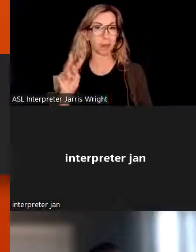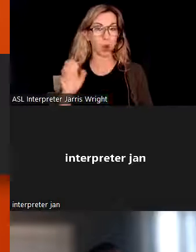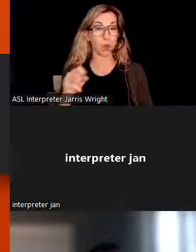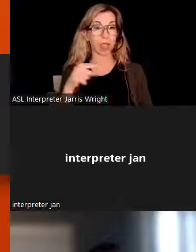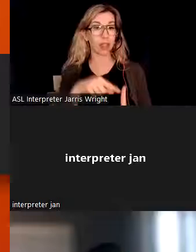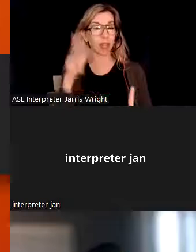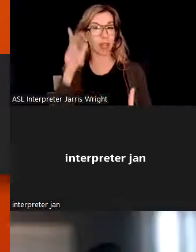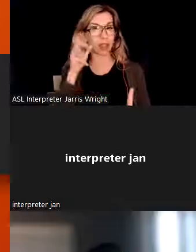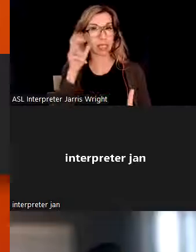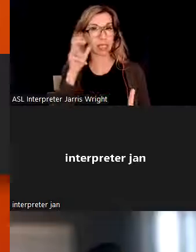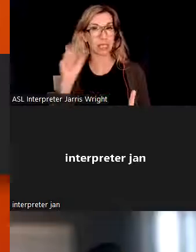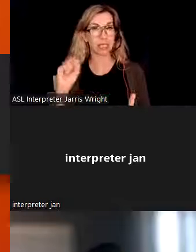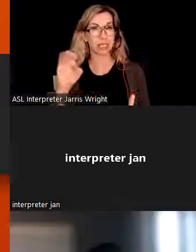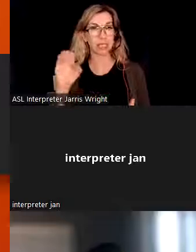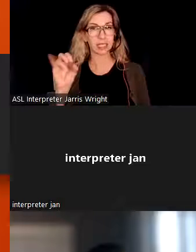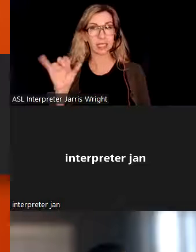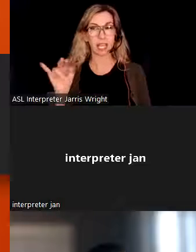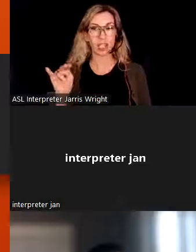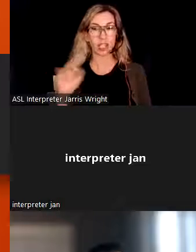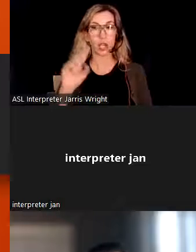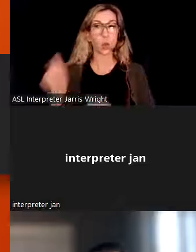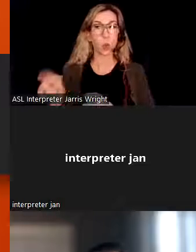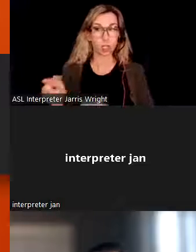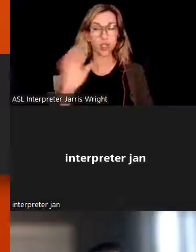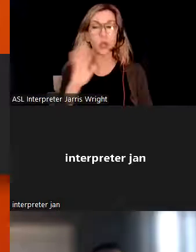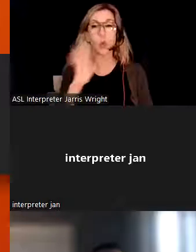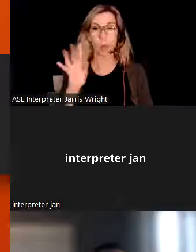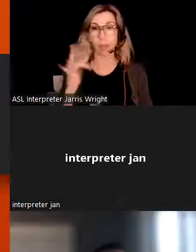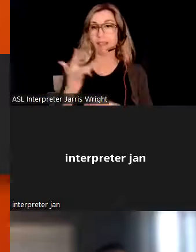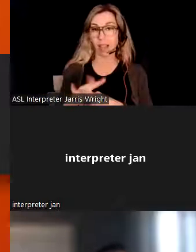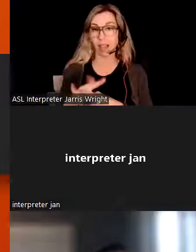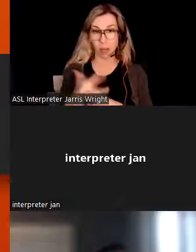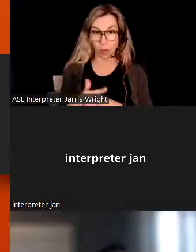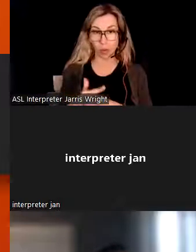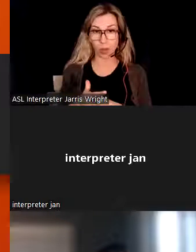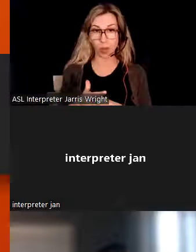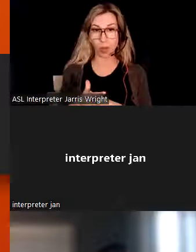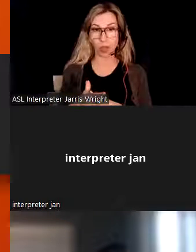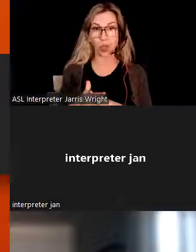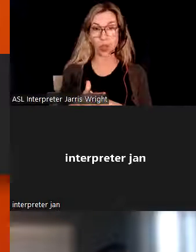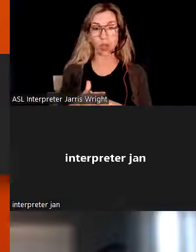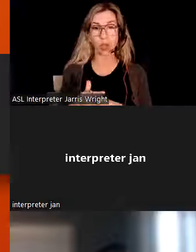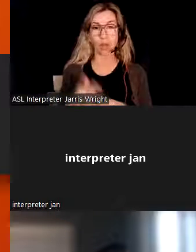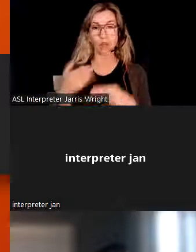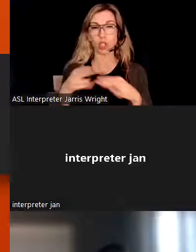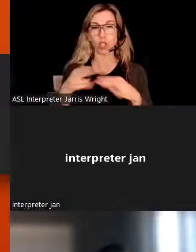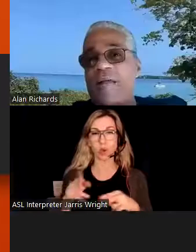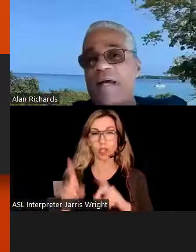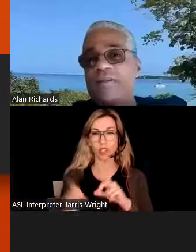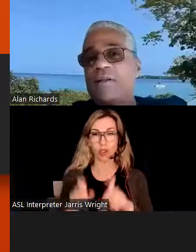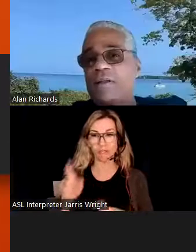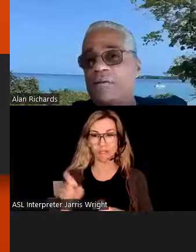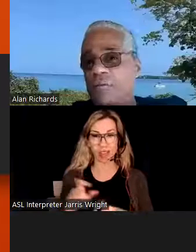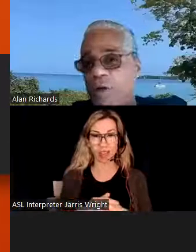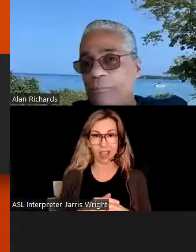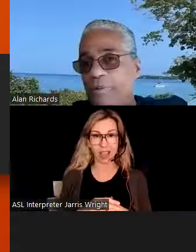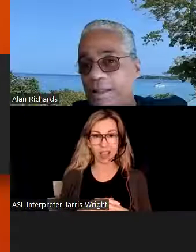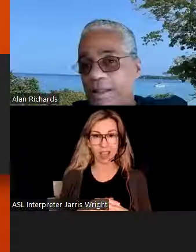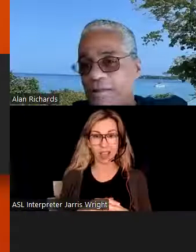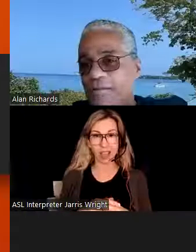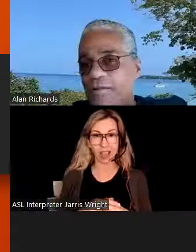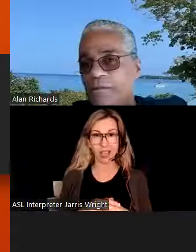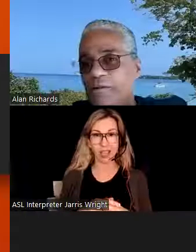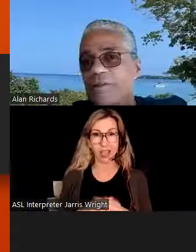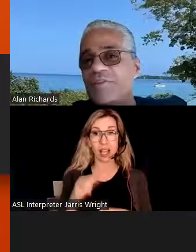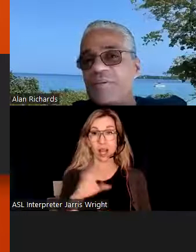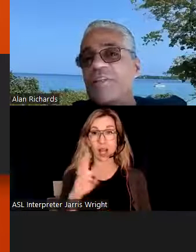session questions will be available on a short survey. That web